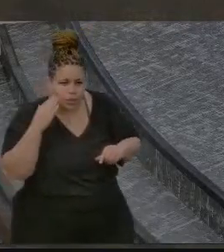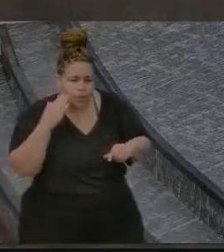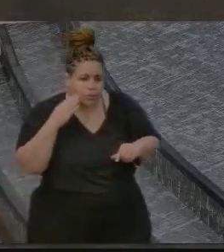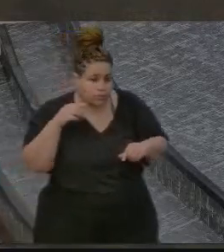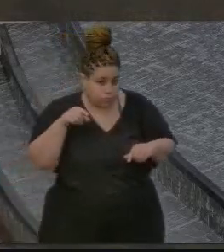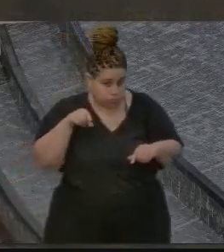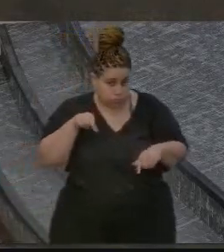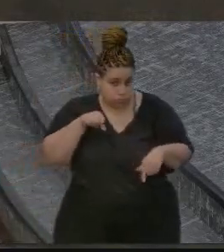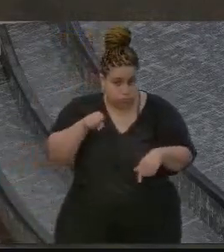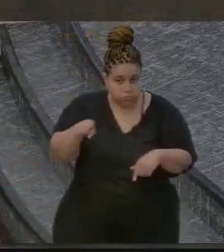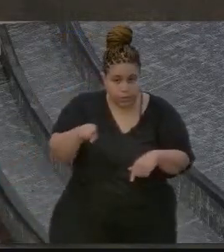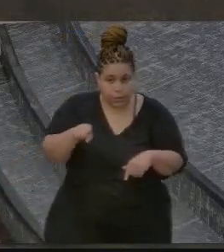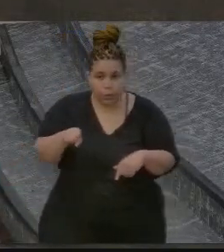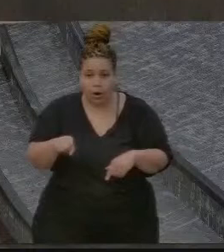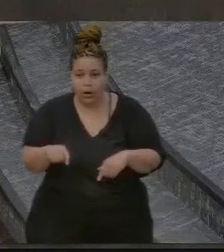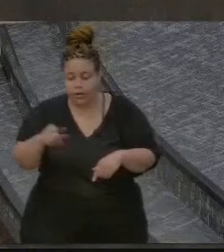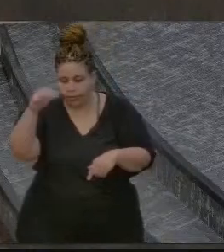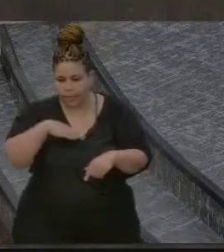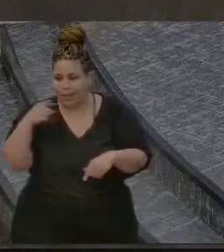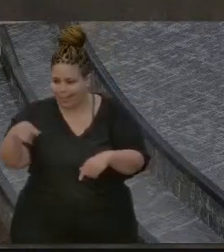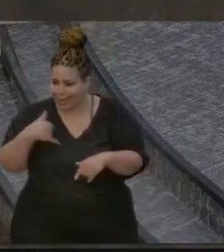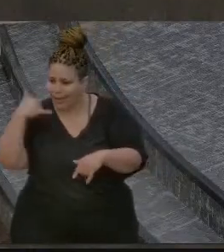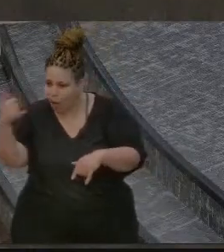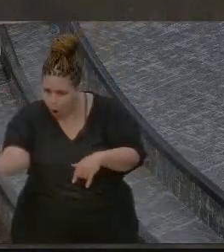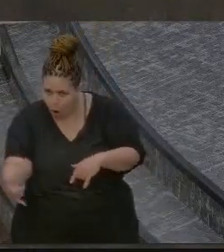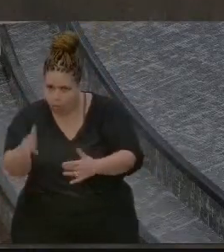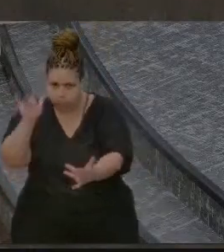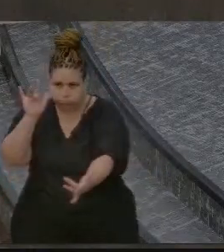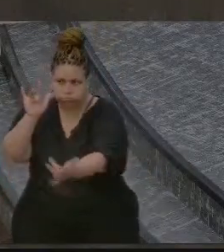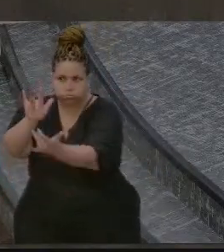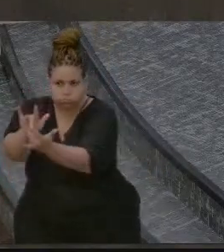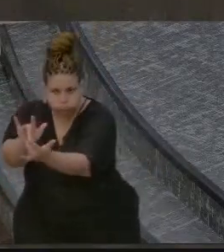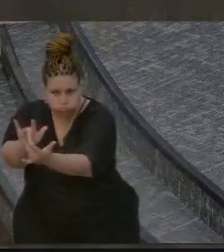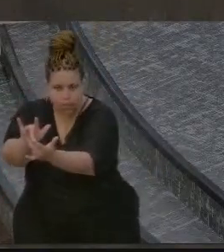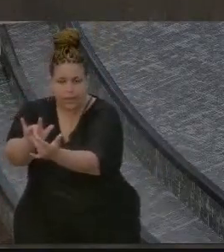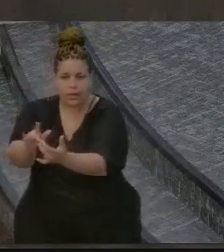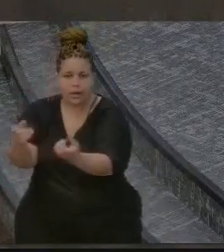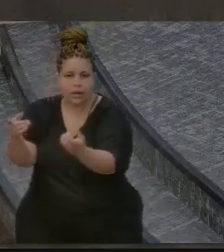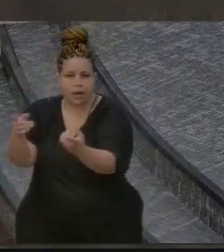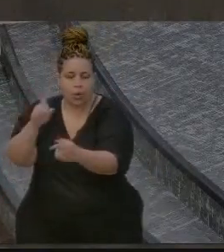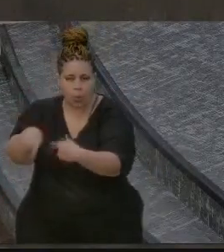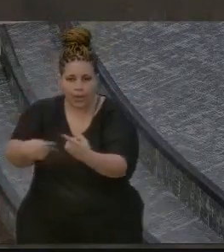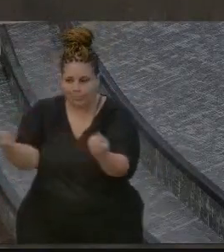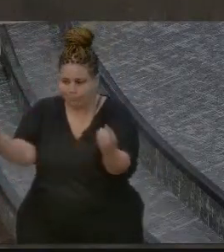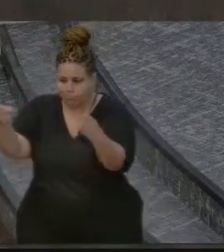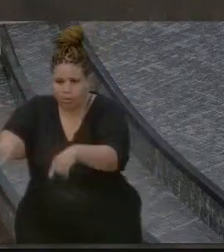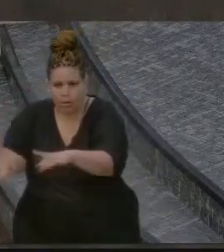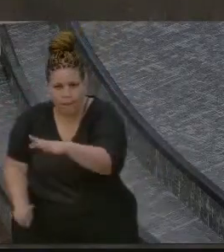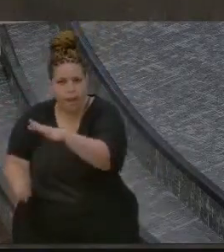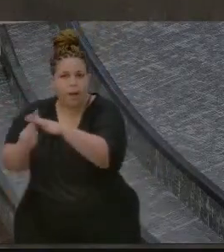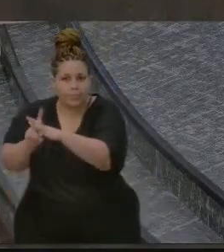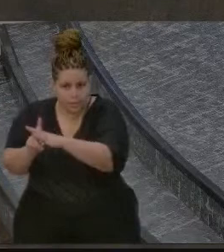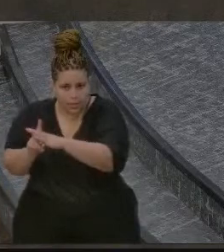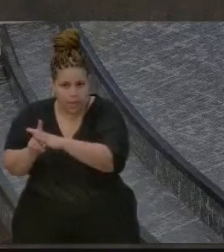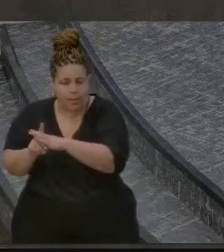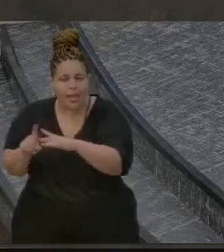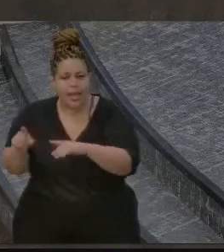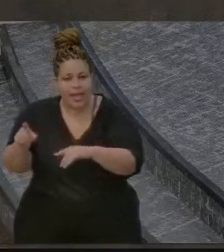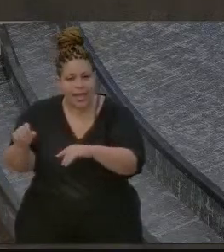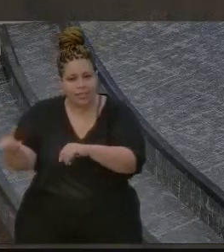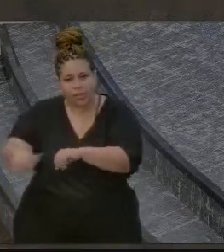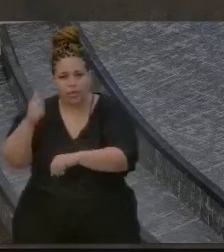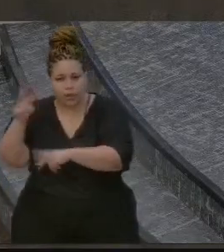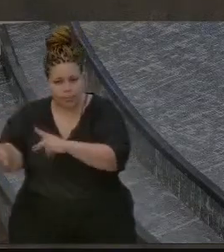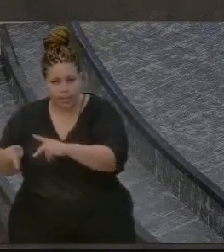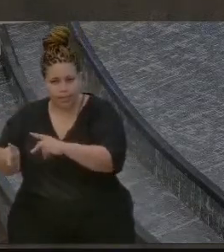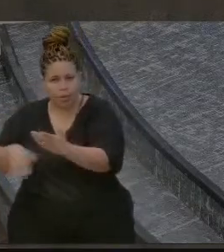the incident command, but Yes, then ma'am. once ACCPD arrives, it is clear that they become incident command at that Absolutely. point, right? Yeah.